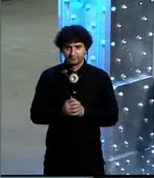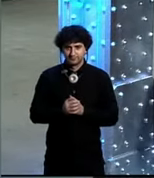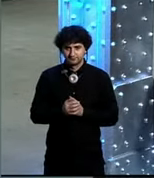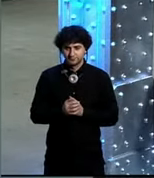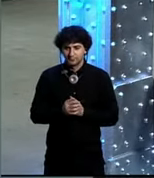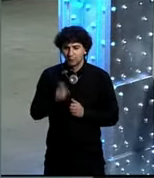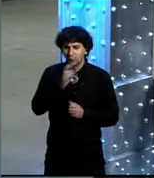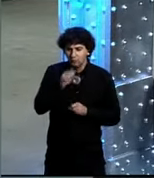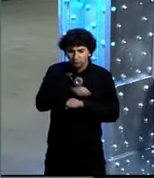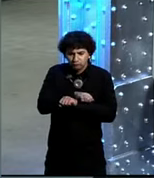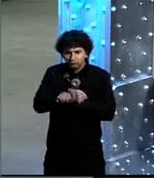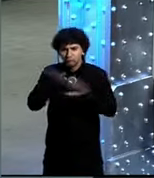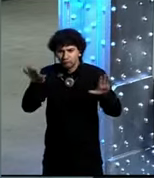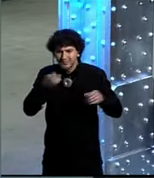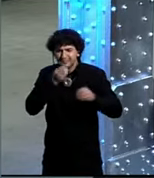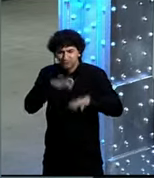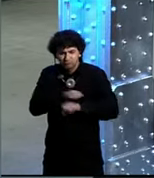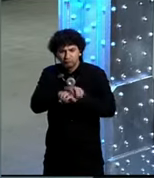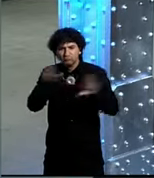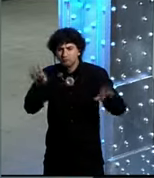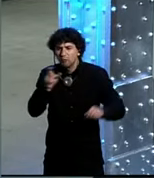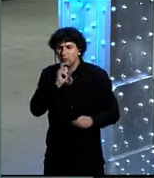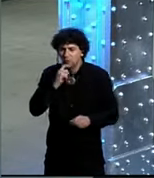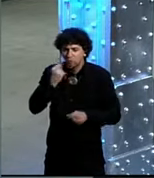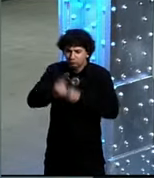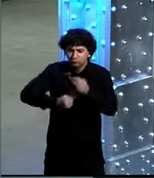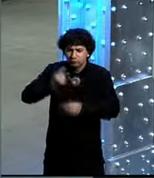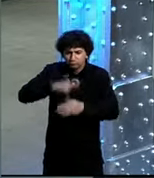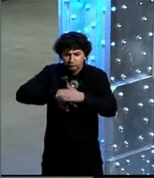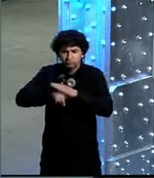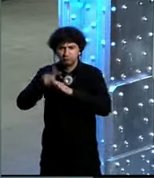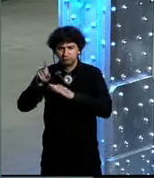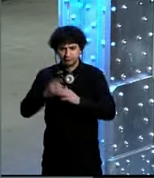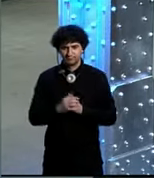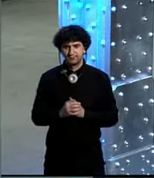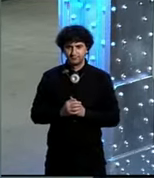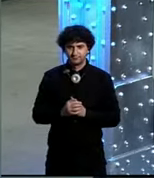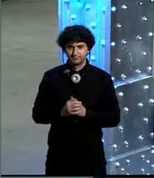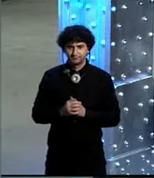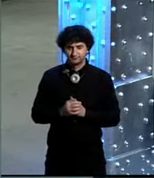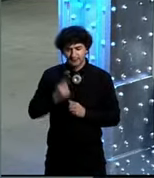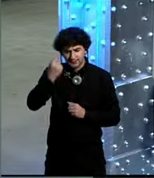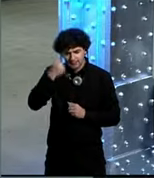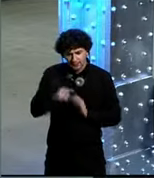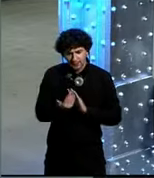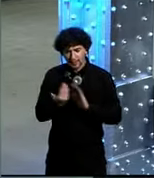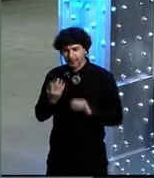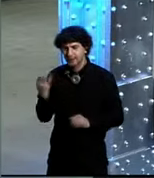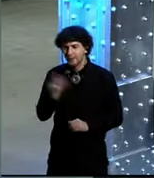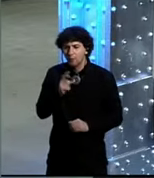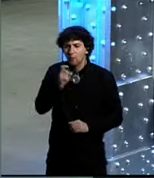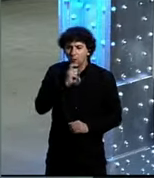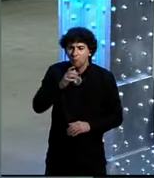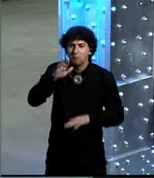reach new audience through our original audience. And about the how and the why, what tools we want to use,